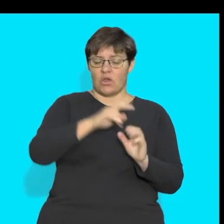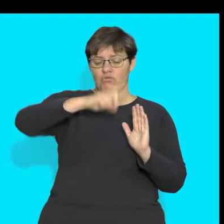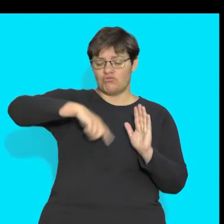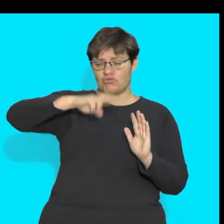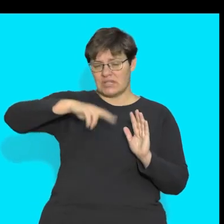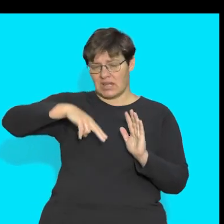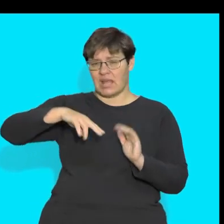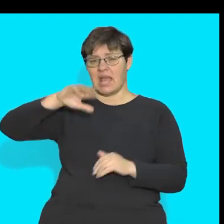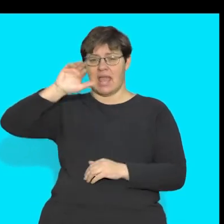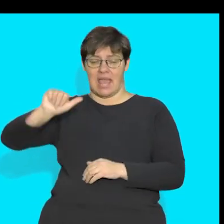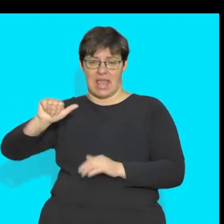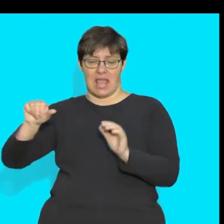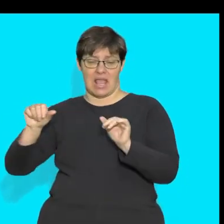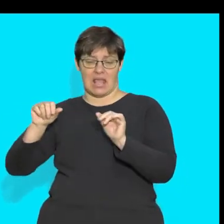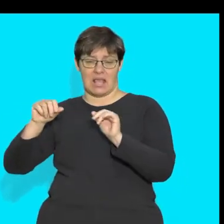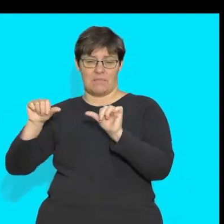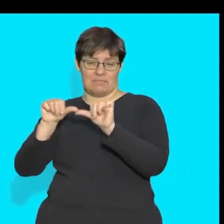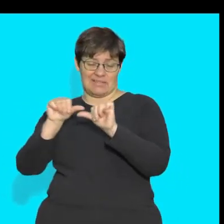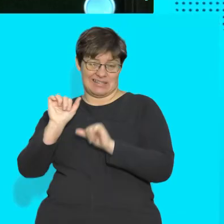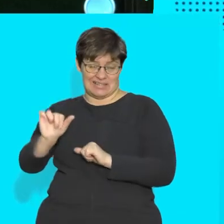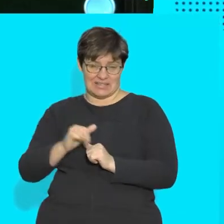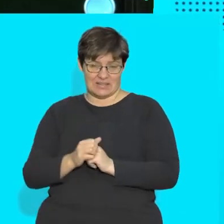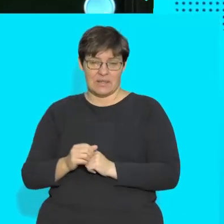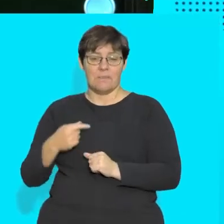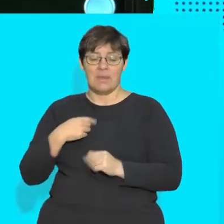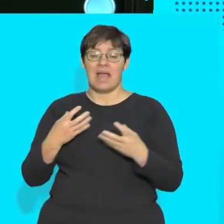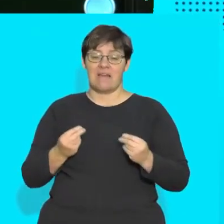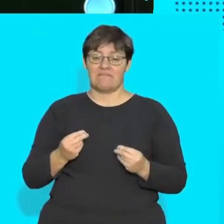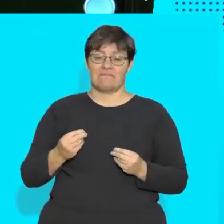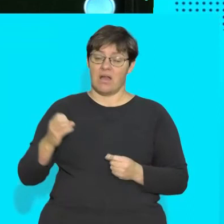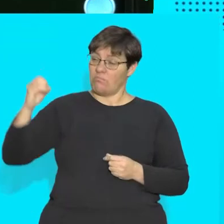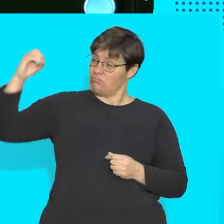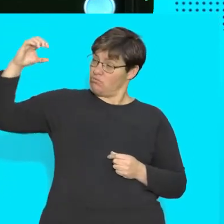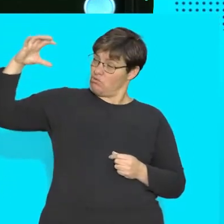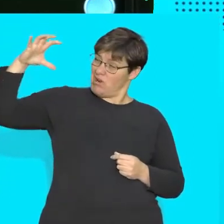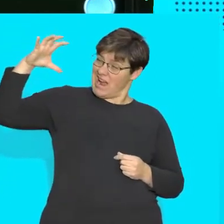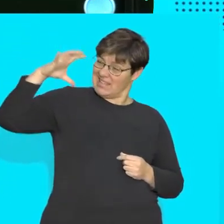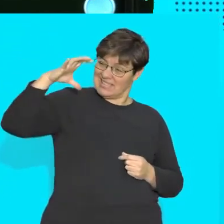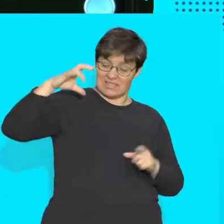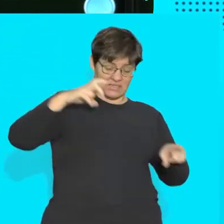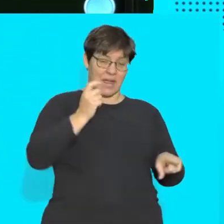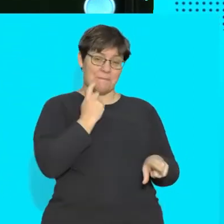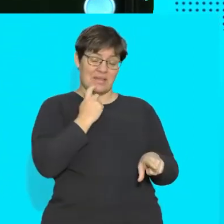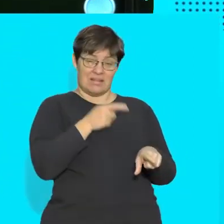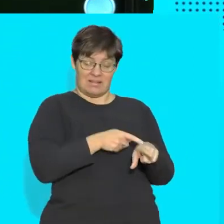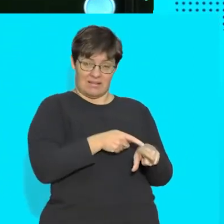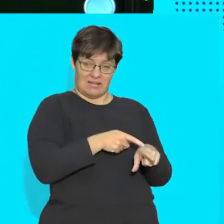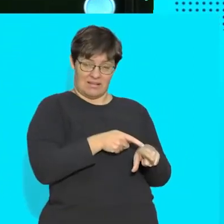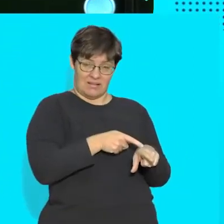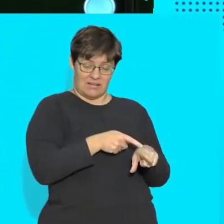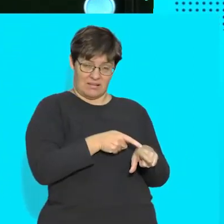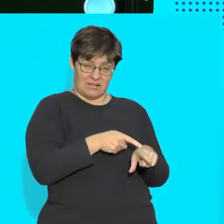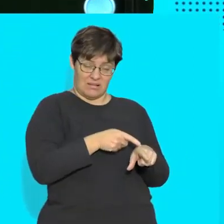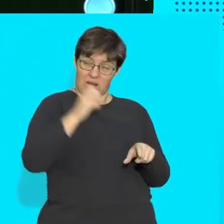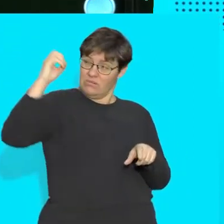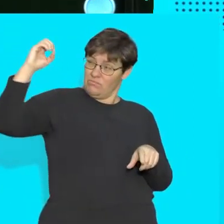affect the reading on the ammeter? In other words, what they're asking you is, if I have brighter light on my